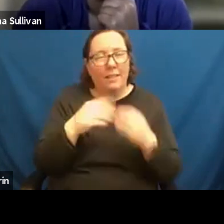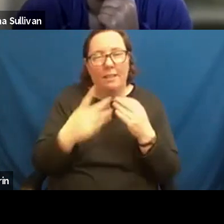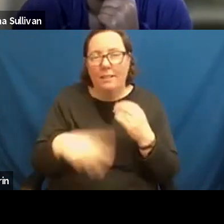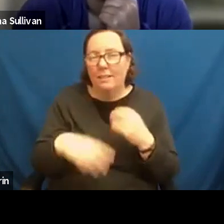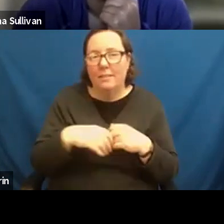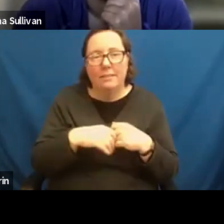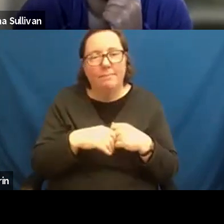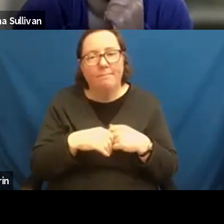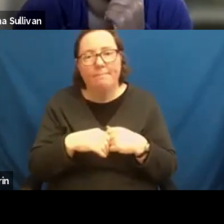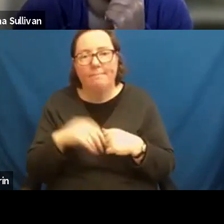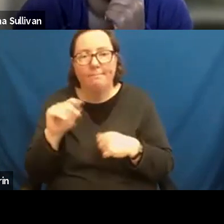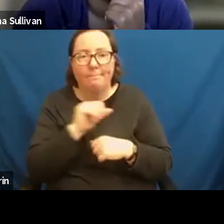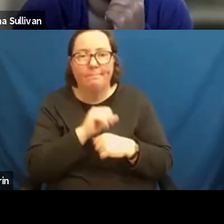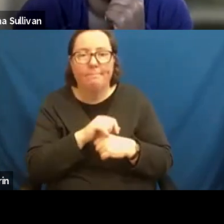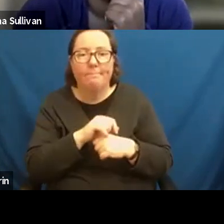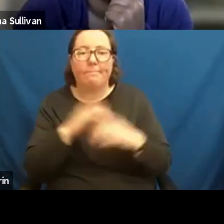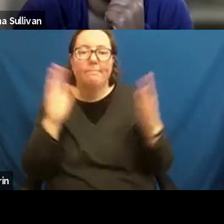here.